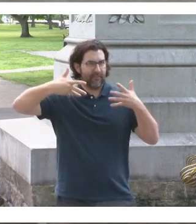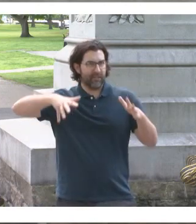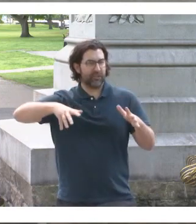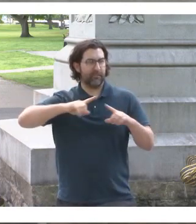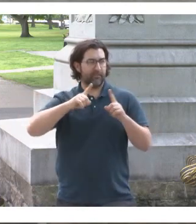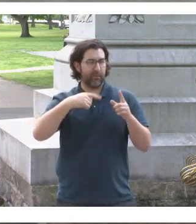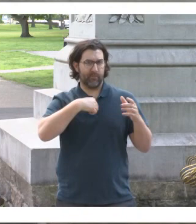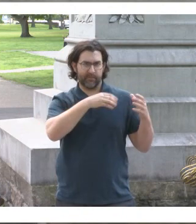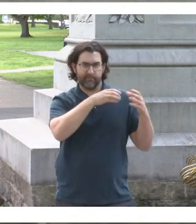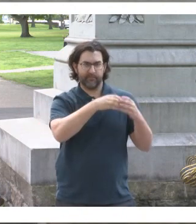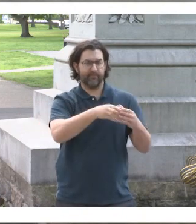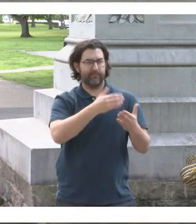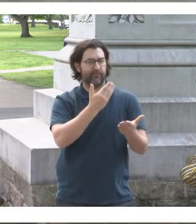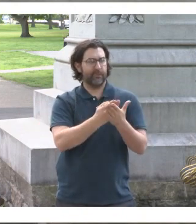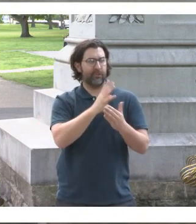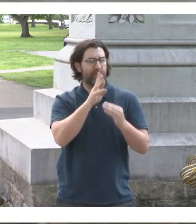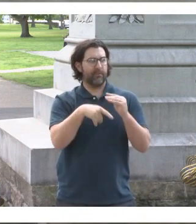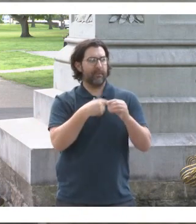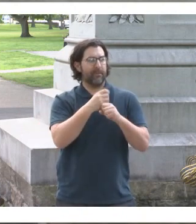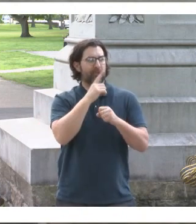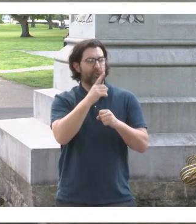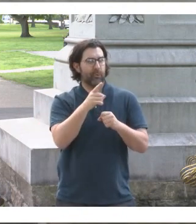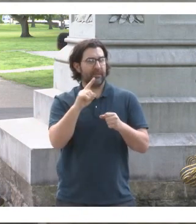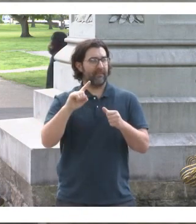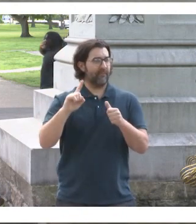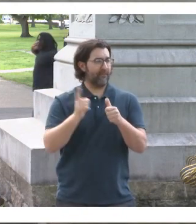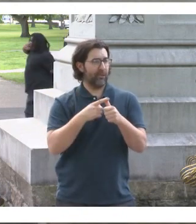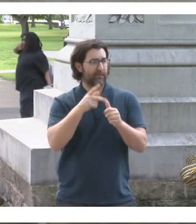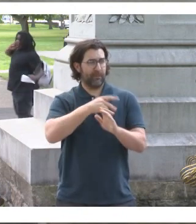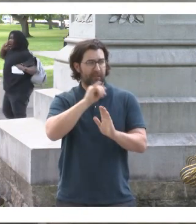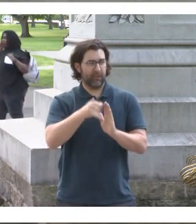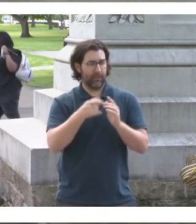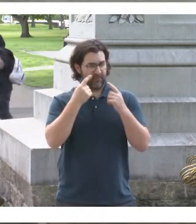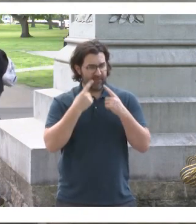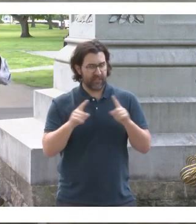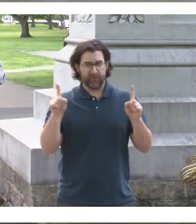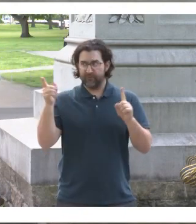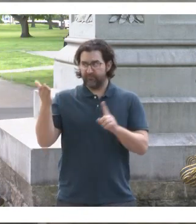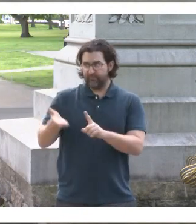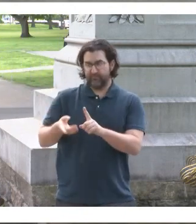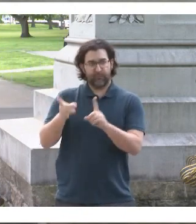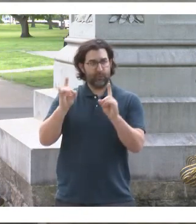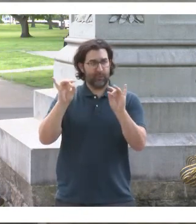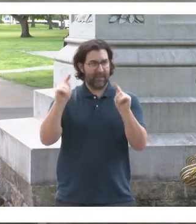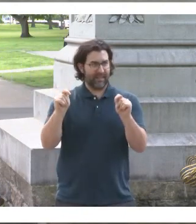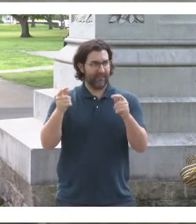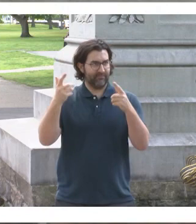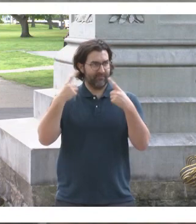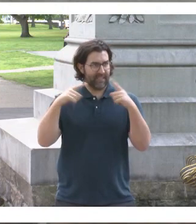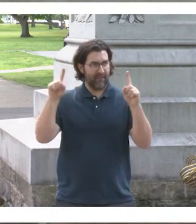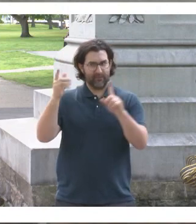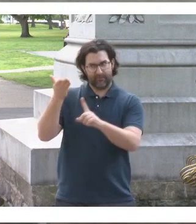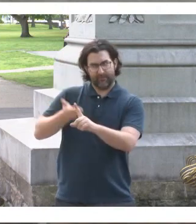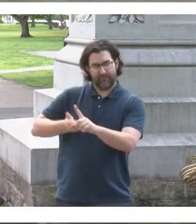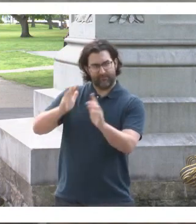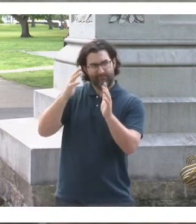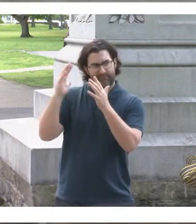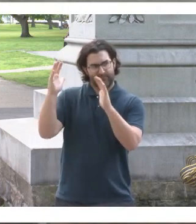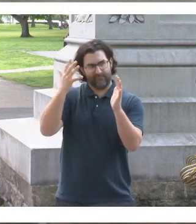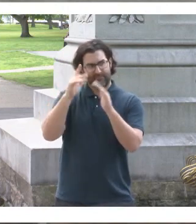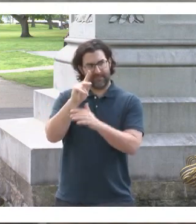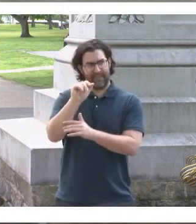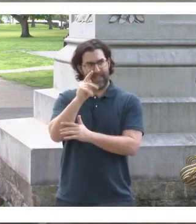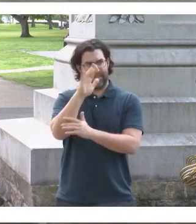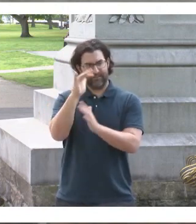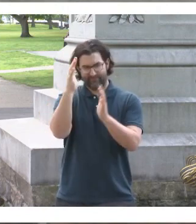we came in, we talked about making sure that this would be the first one, and you did it. And I would like for everybody to give Kathy a warm applause,